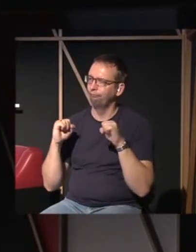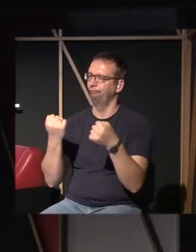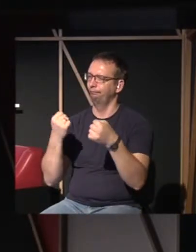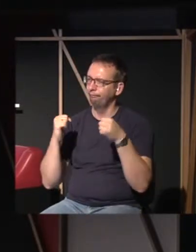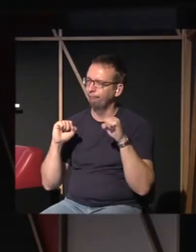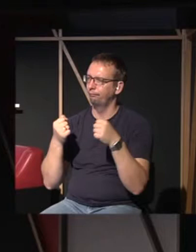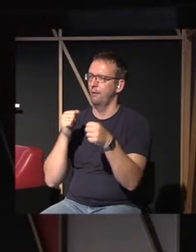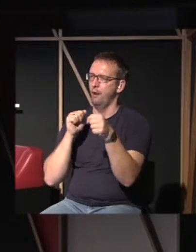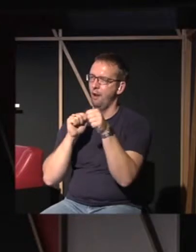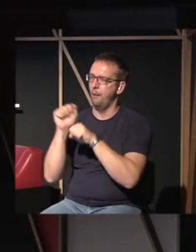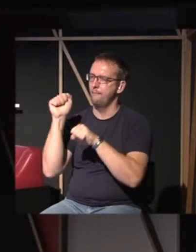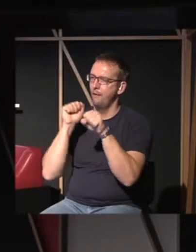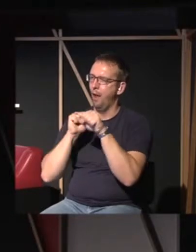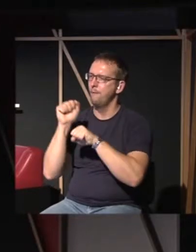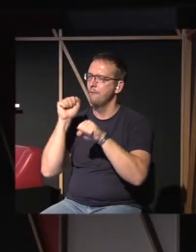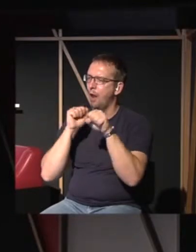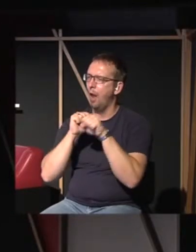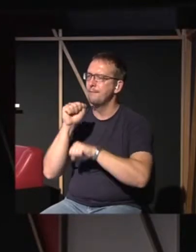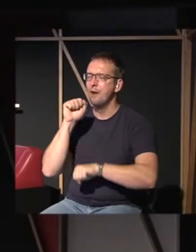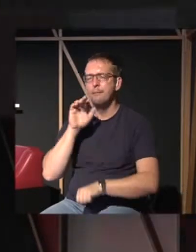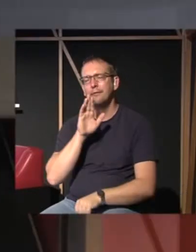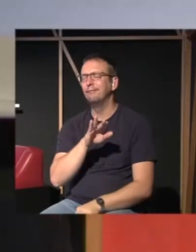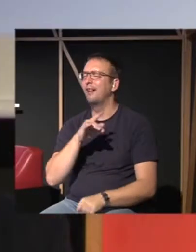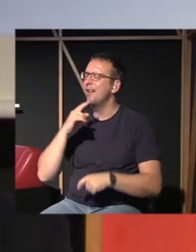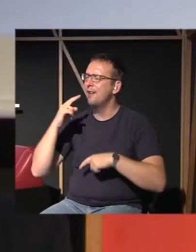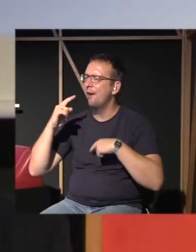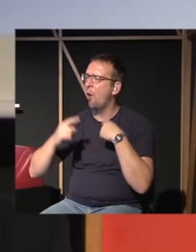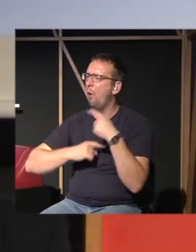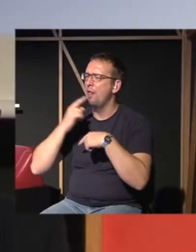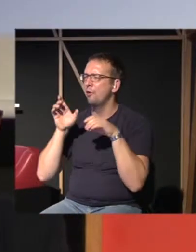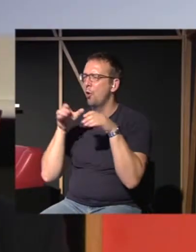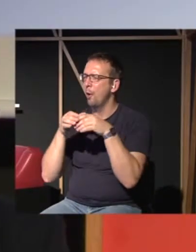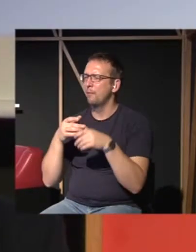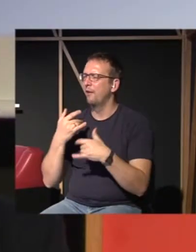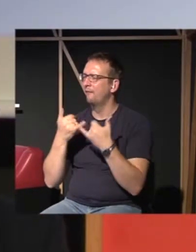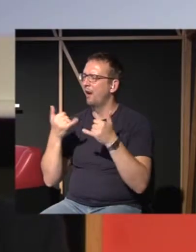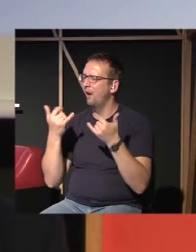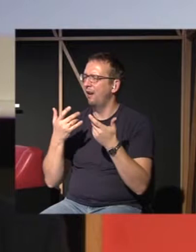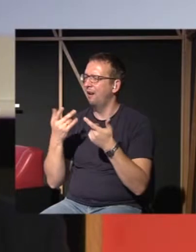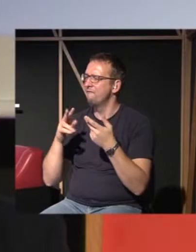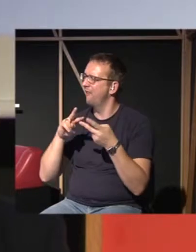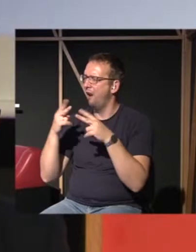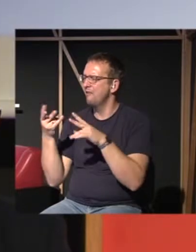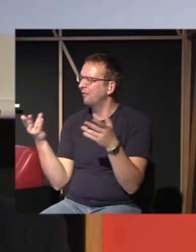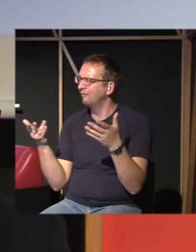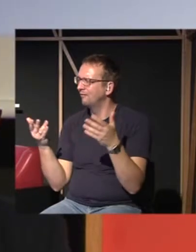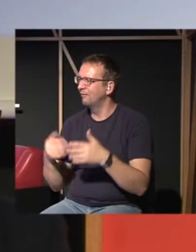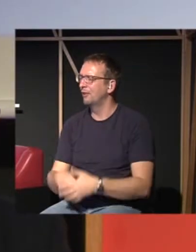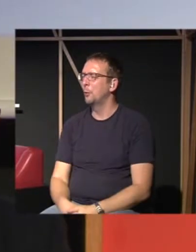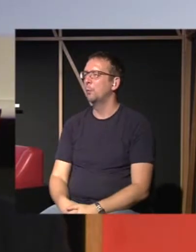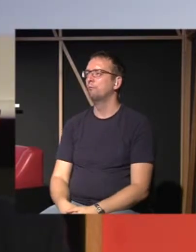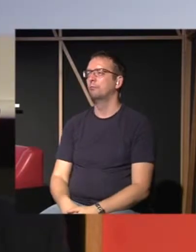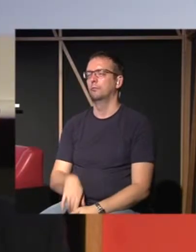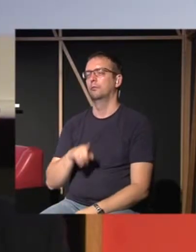and how does it affect disabled fans at St Johnstone? For me personally, it's inspired me. I think Joyce and